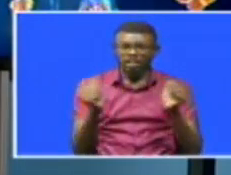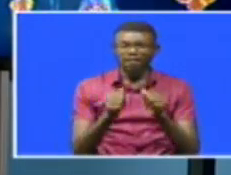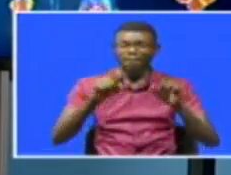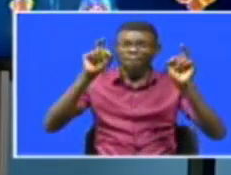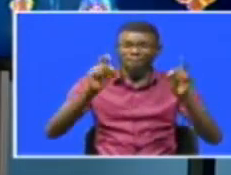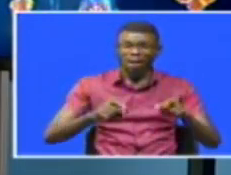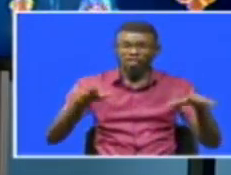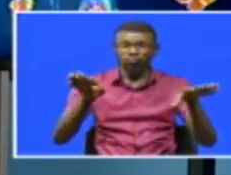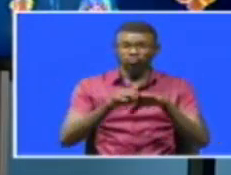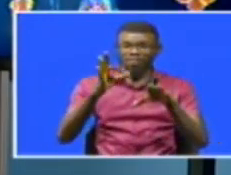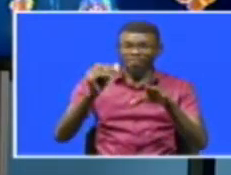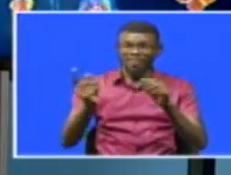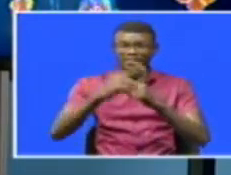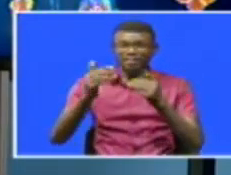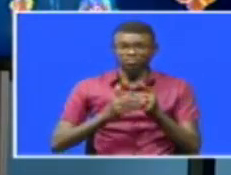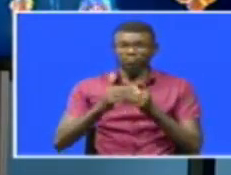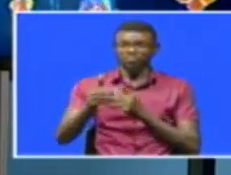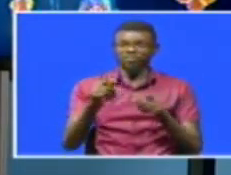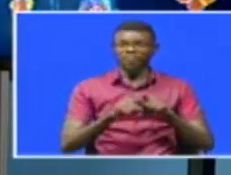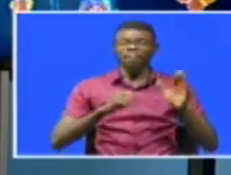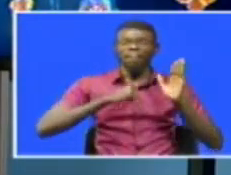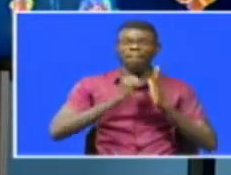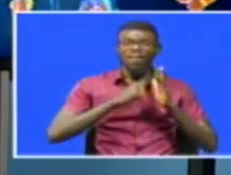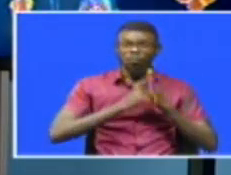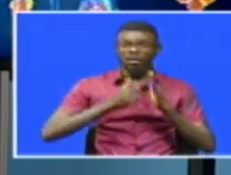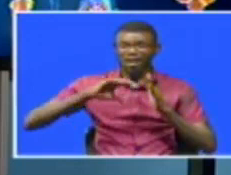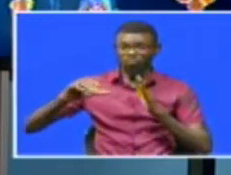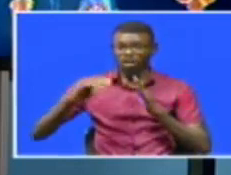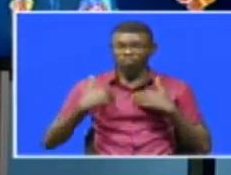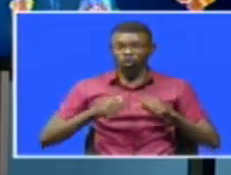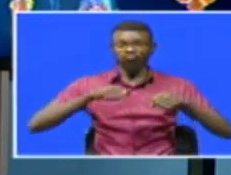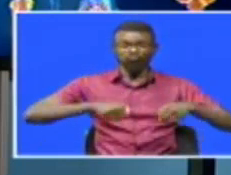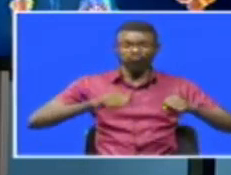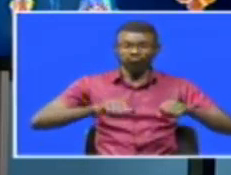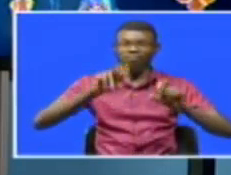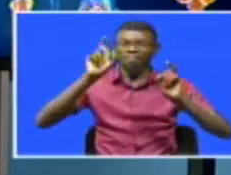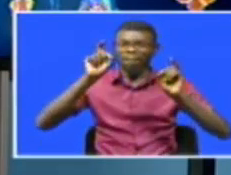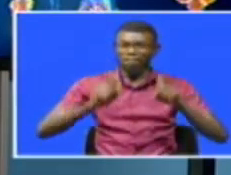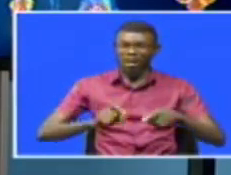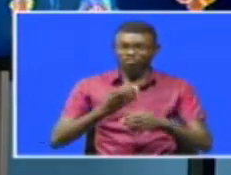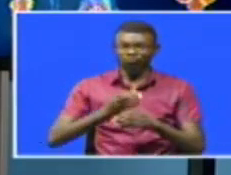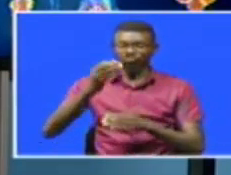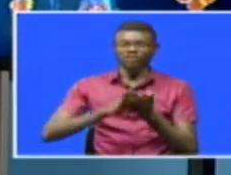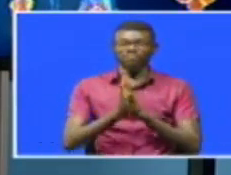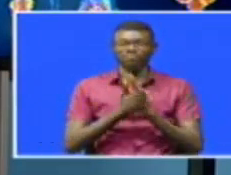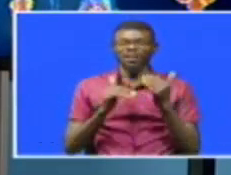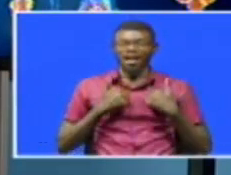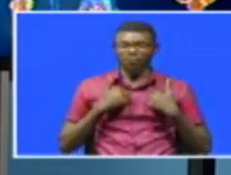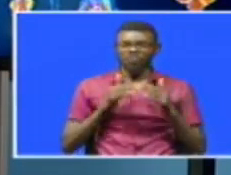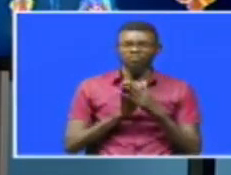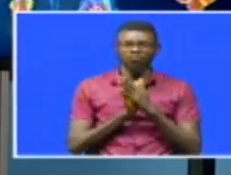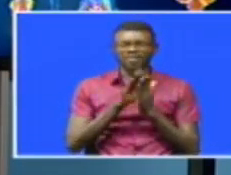days. And in Makueni, Boda Boda riders will be required to have sanitizers. Willie Lusige with more details from the